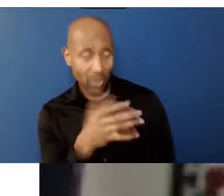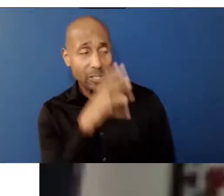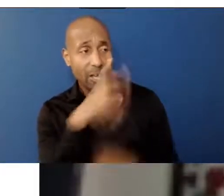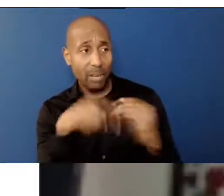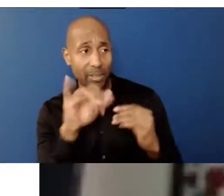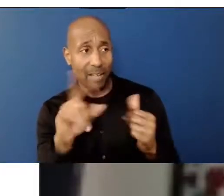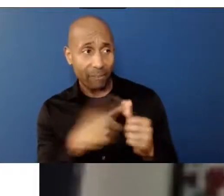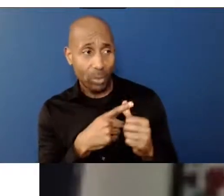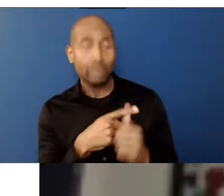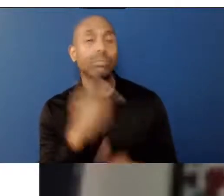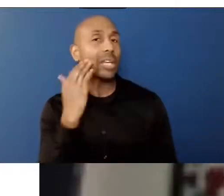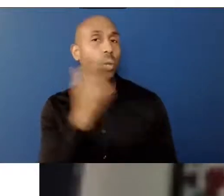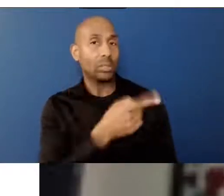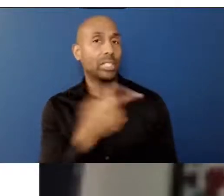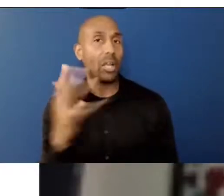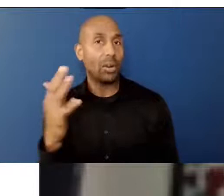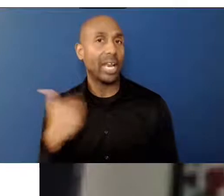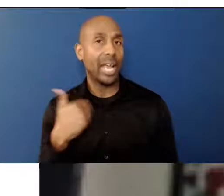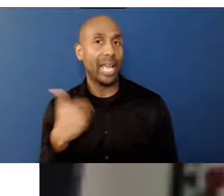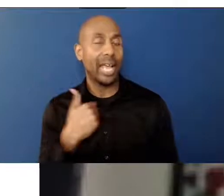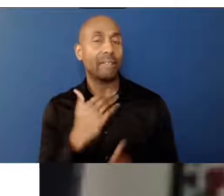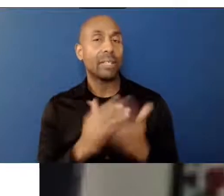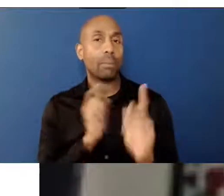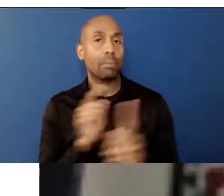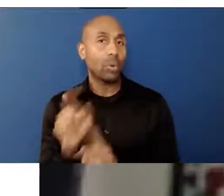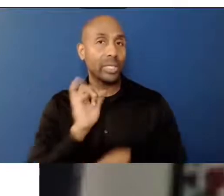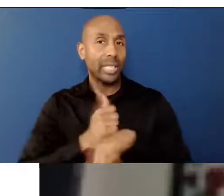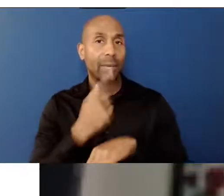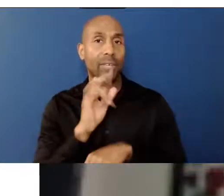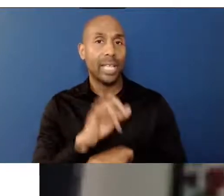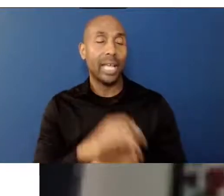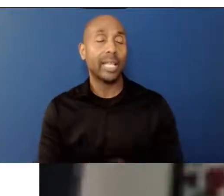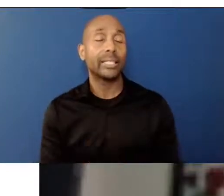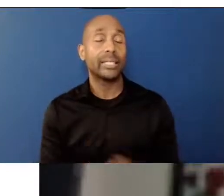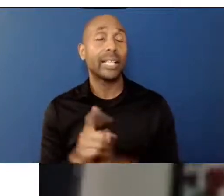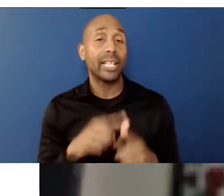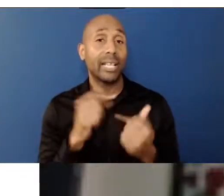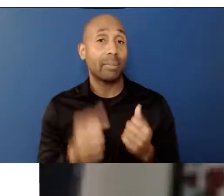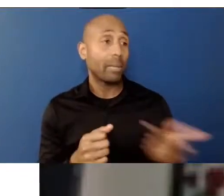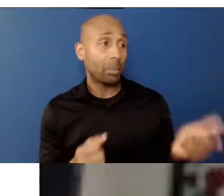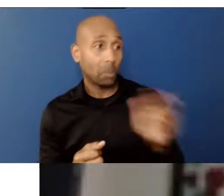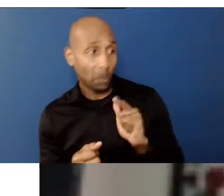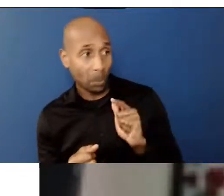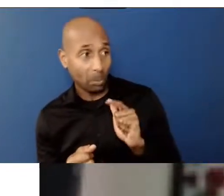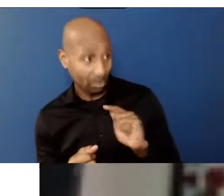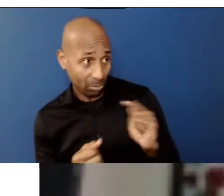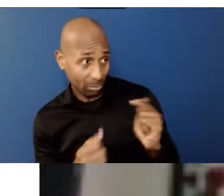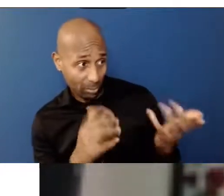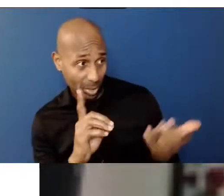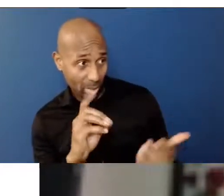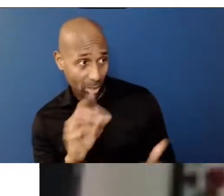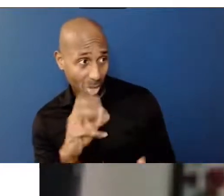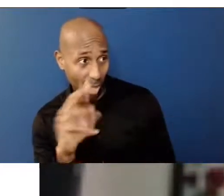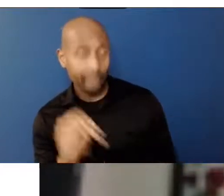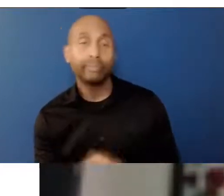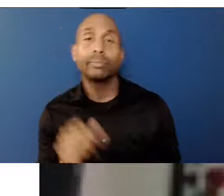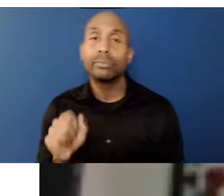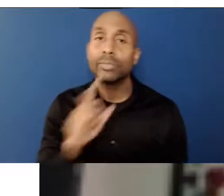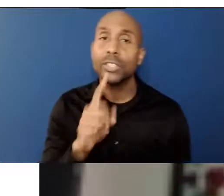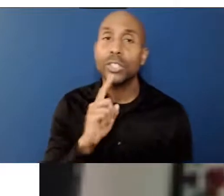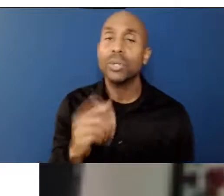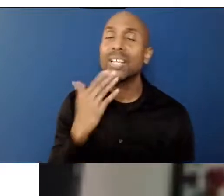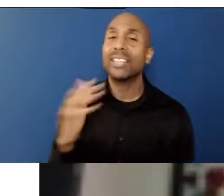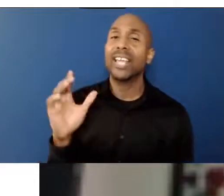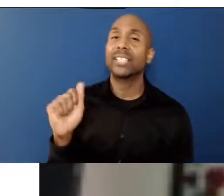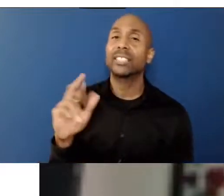had some points prepared as well, and then maybe hand it back to me. Yeah, that would be, thanks, Carla.